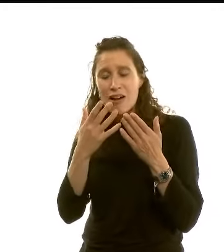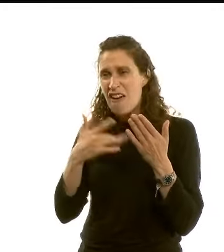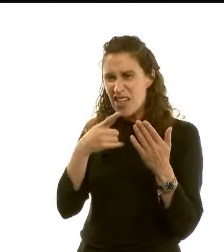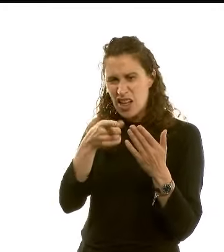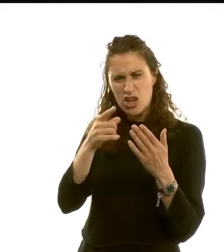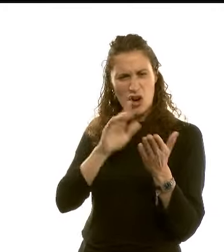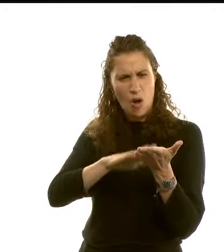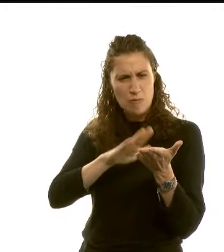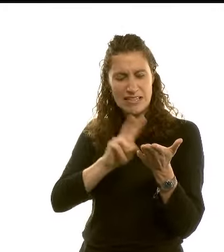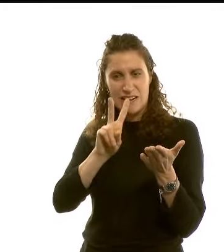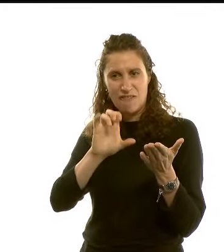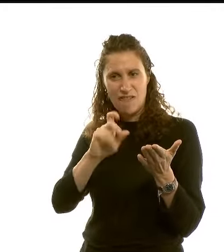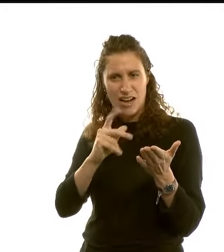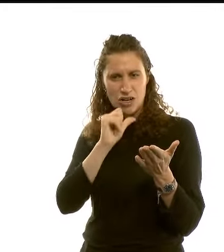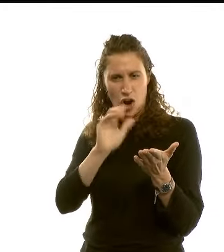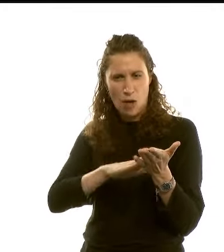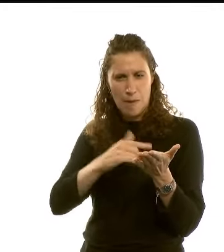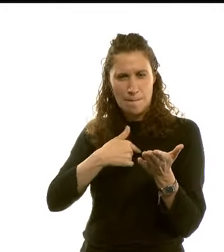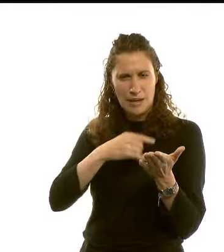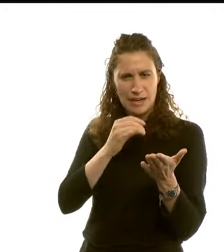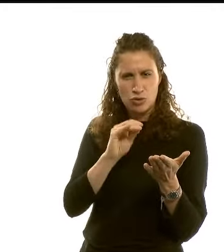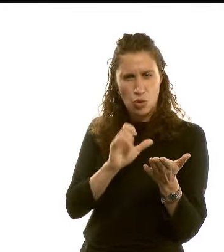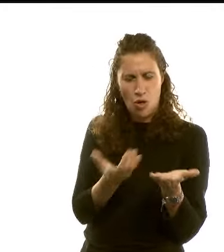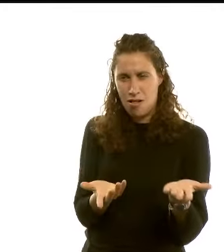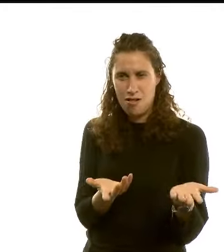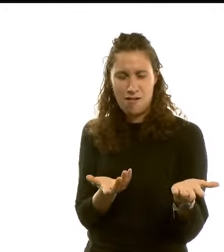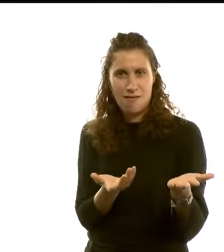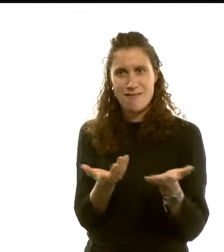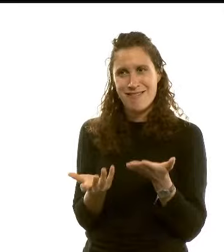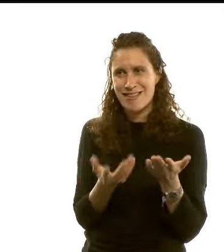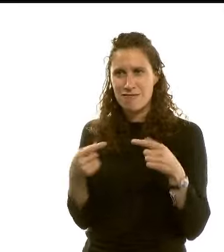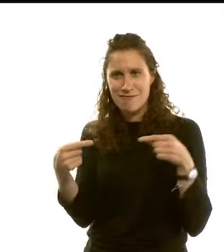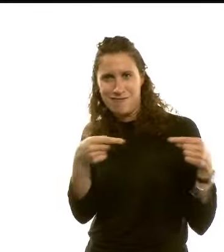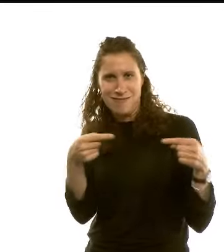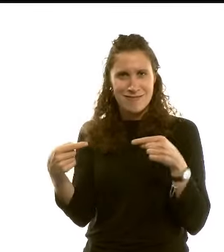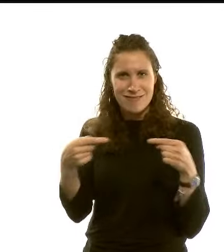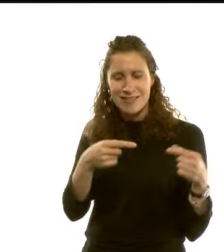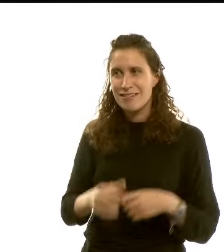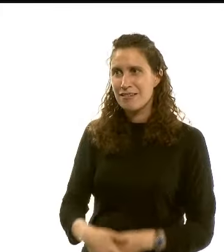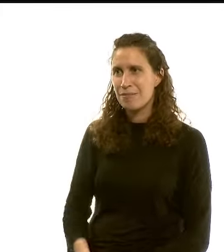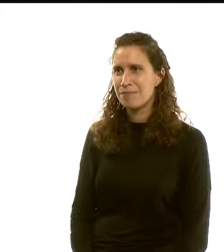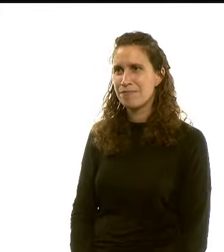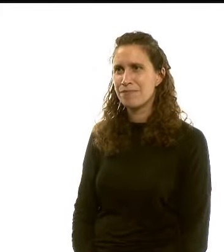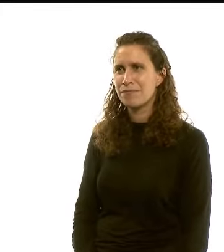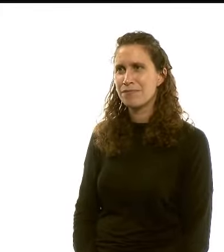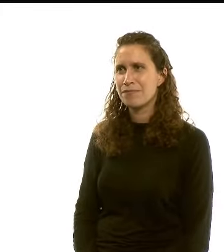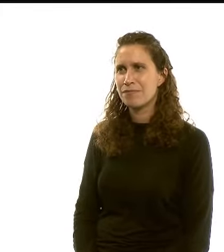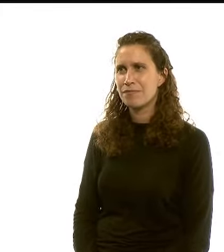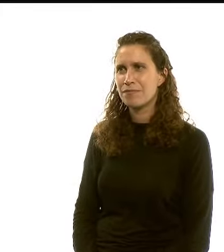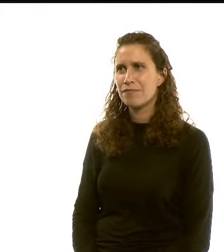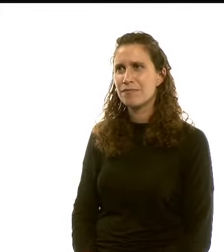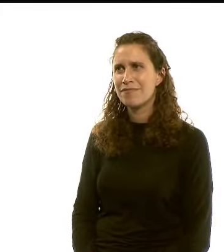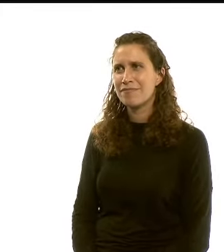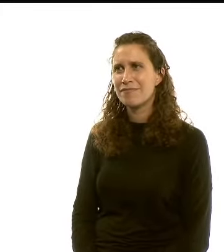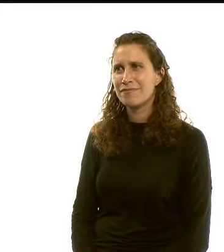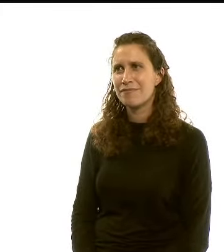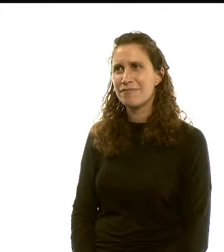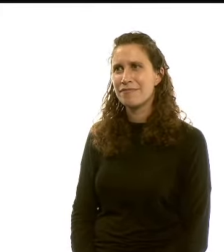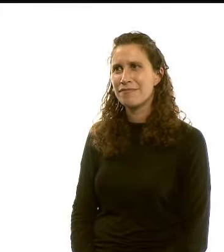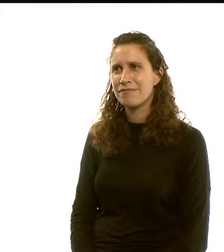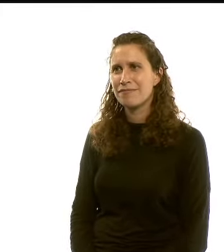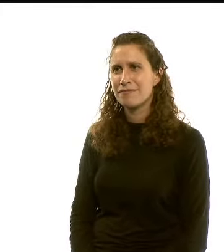just I'm just saying what I see, Joe, that's all. Oh, Build geez, this up a couple of that doesn't times. work. I mean, it looks like yours is more expressive, Joel, if I'm honest with you. Okay, I'm going to